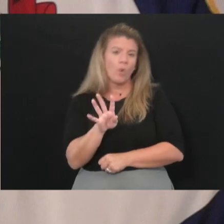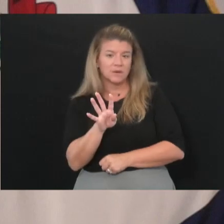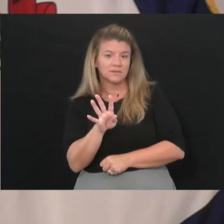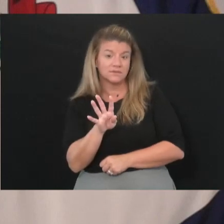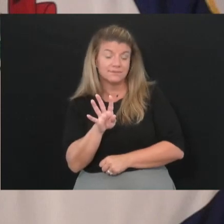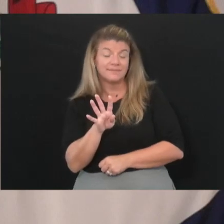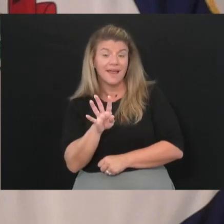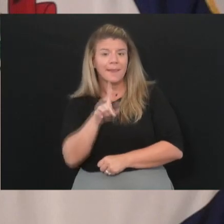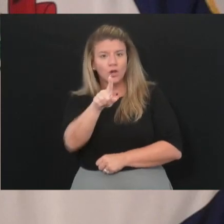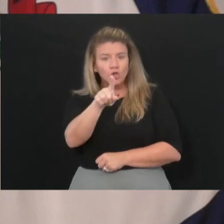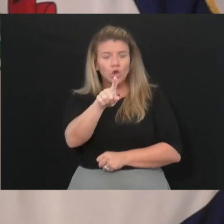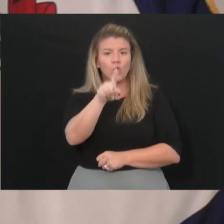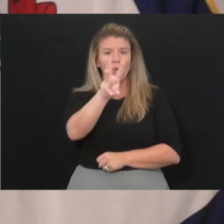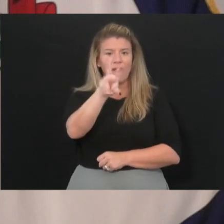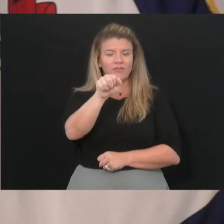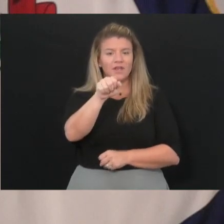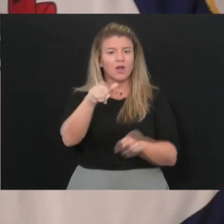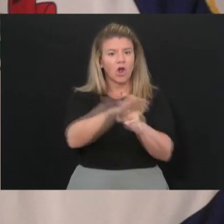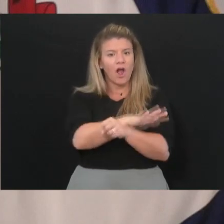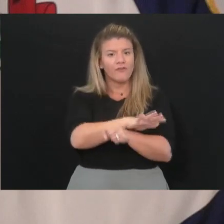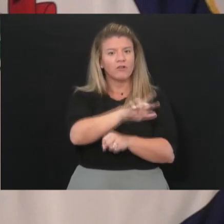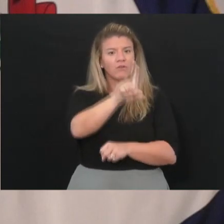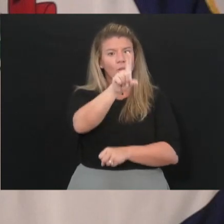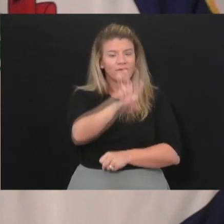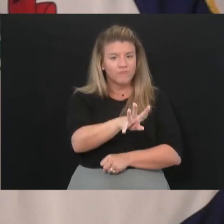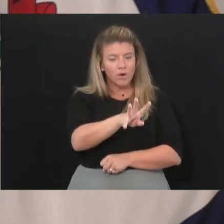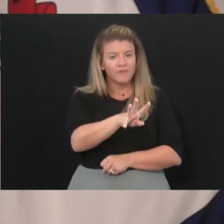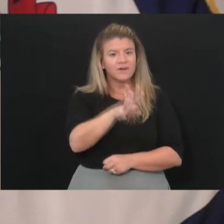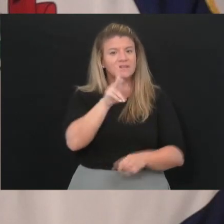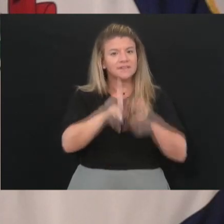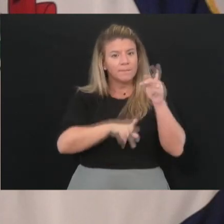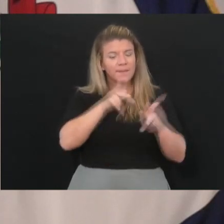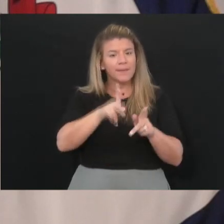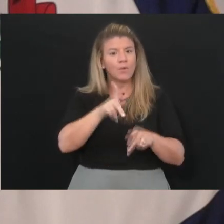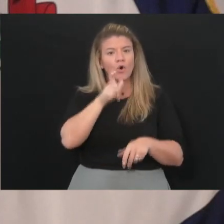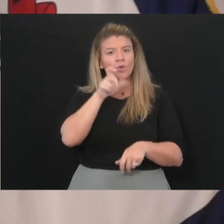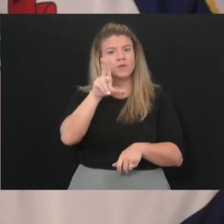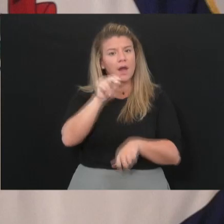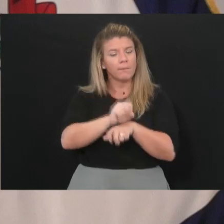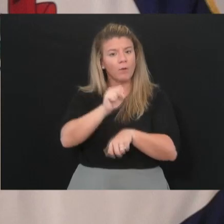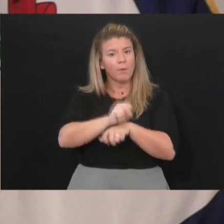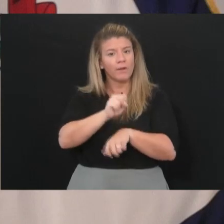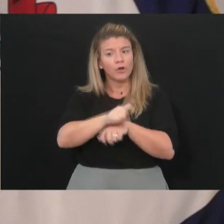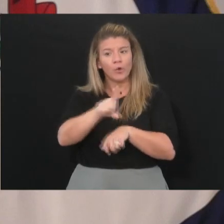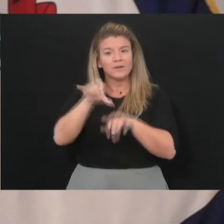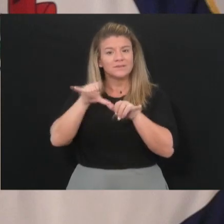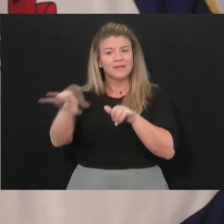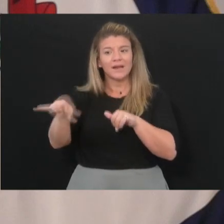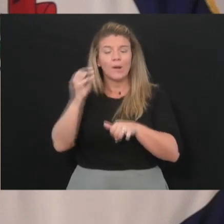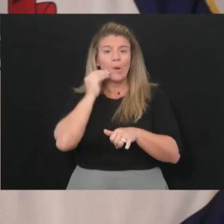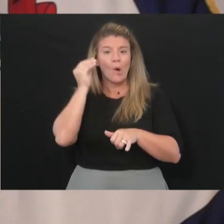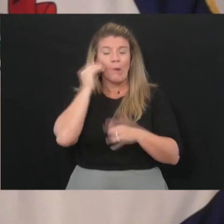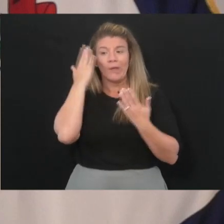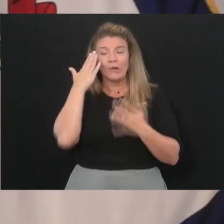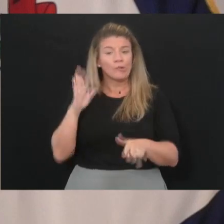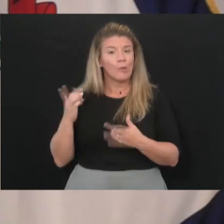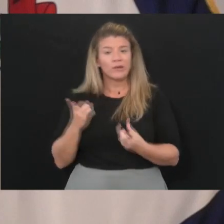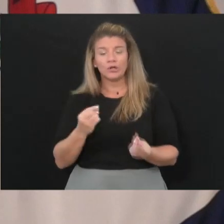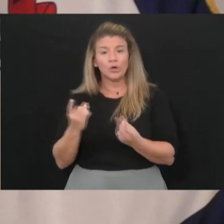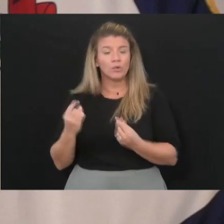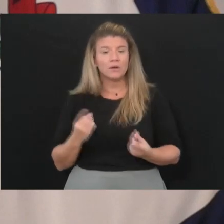you, West Virginia, are going to have to cover the other 1/4 for the people that are on unemployment that are sitting out there and don't know what to